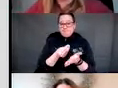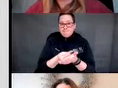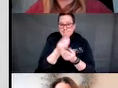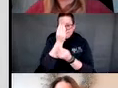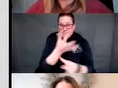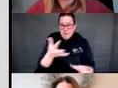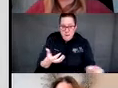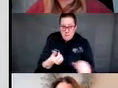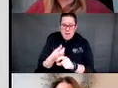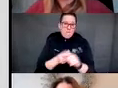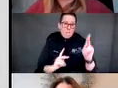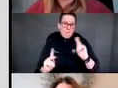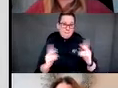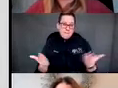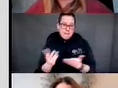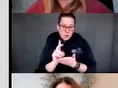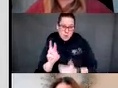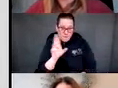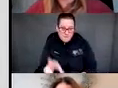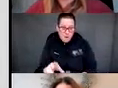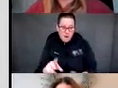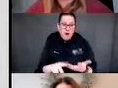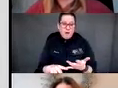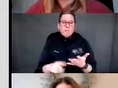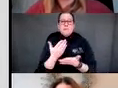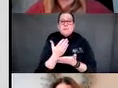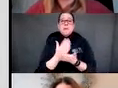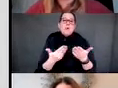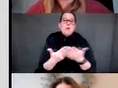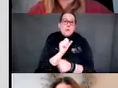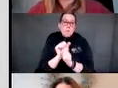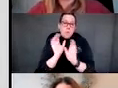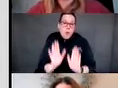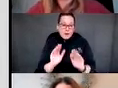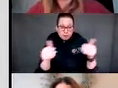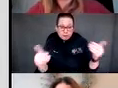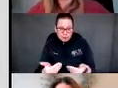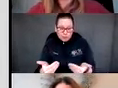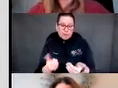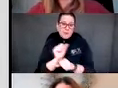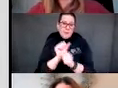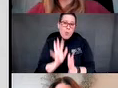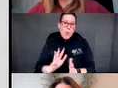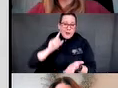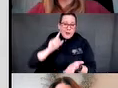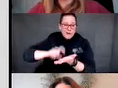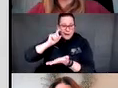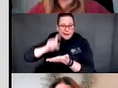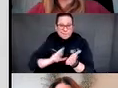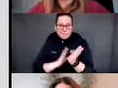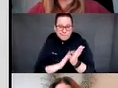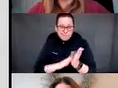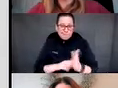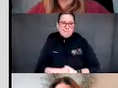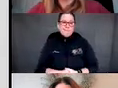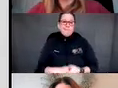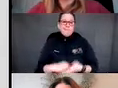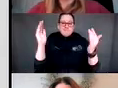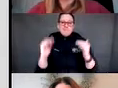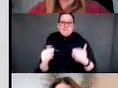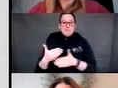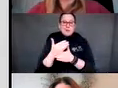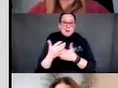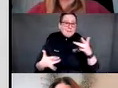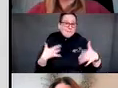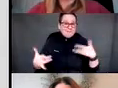here at UR. We'll do some new employee introductions and employee recognition, to share the exciting